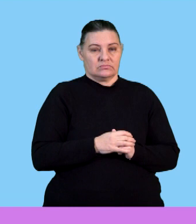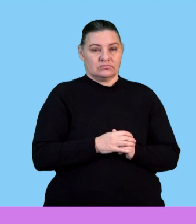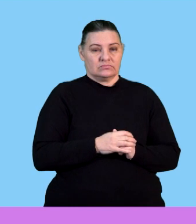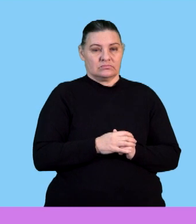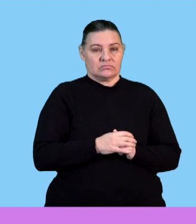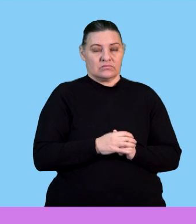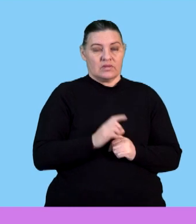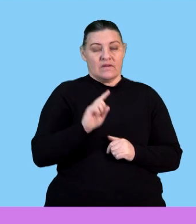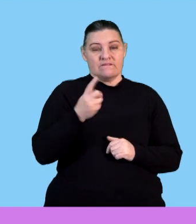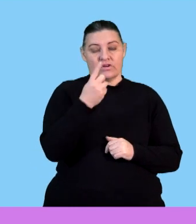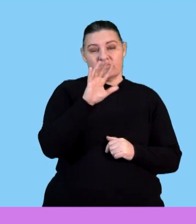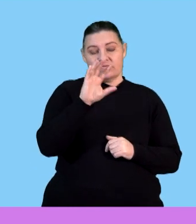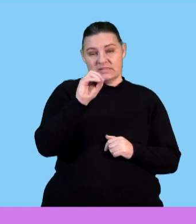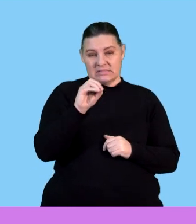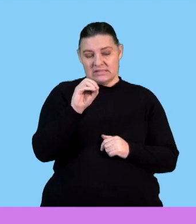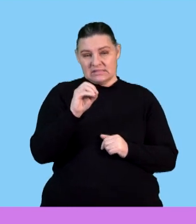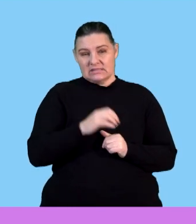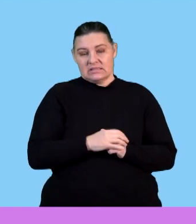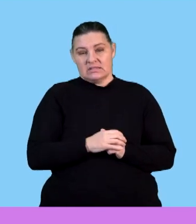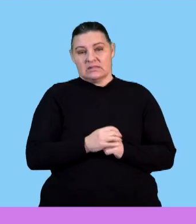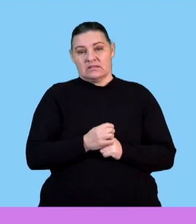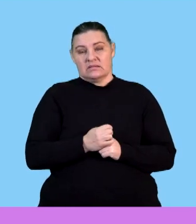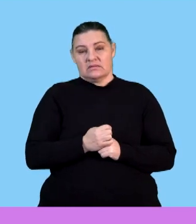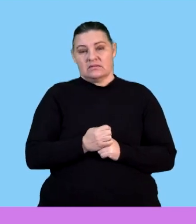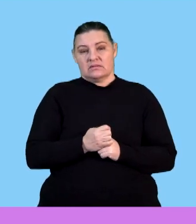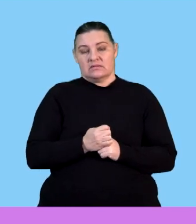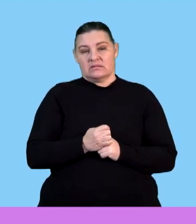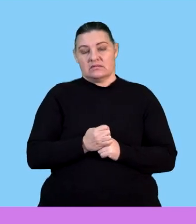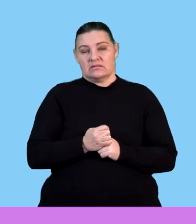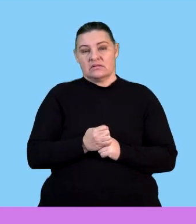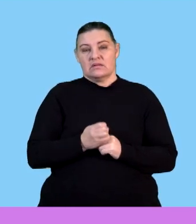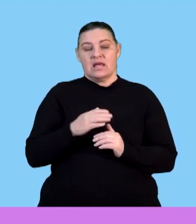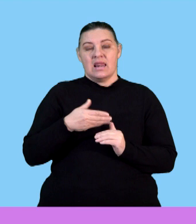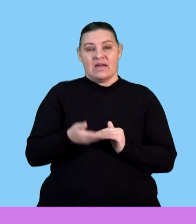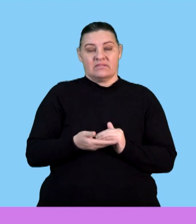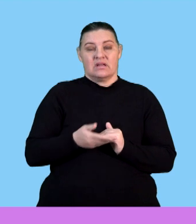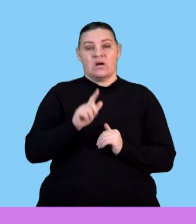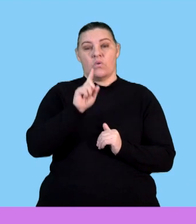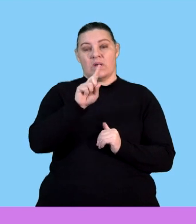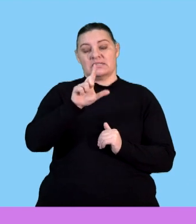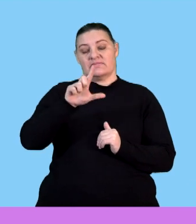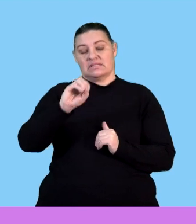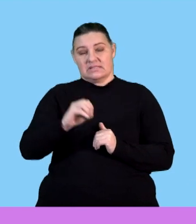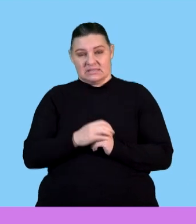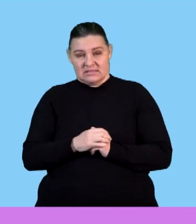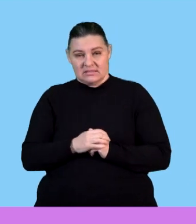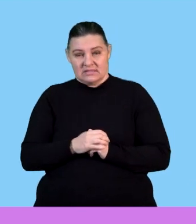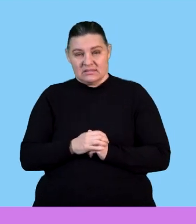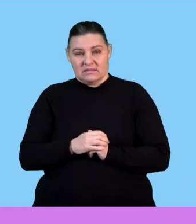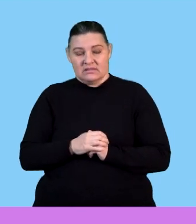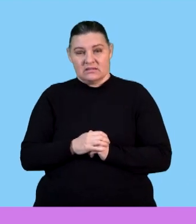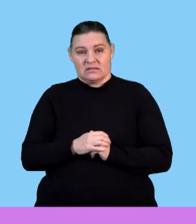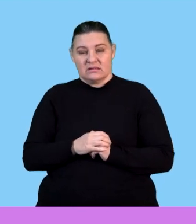the first 50 we will deal with. Then we're left with 170. Okay,